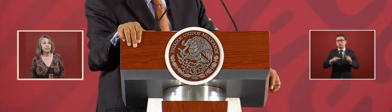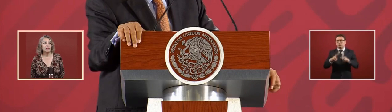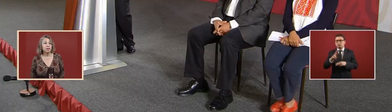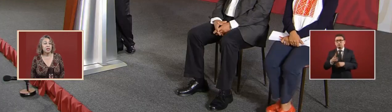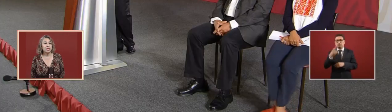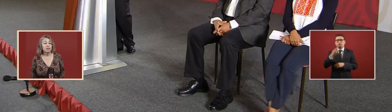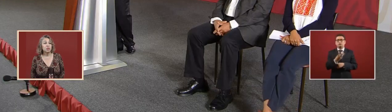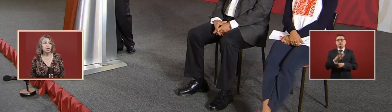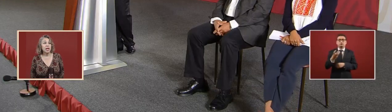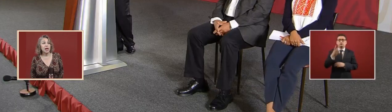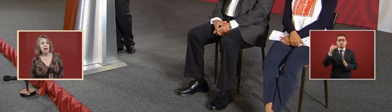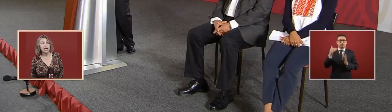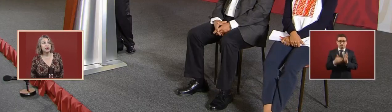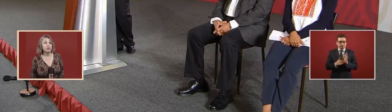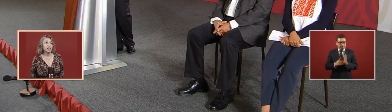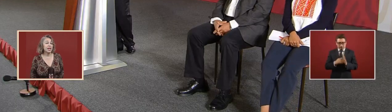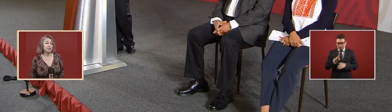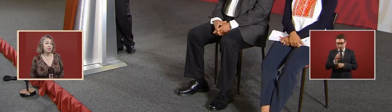high level,